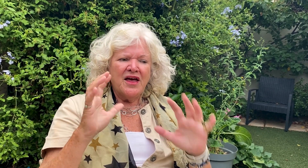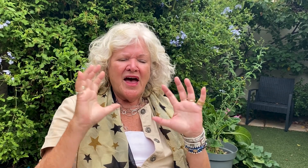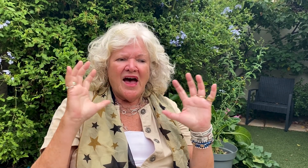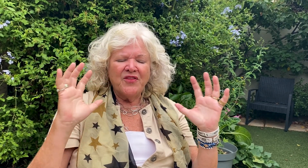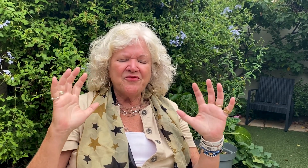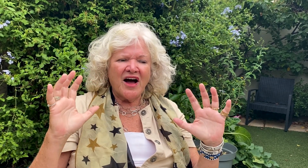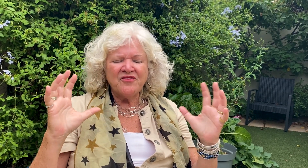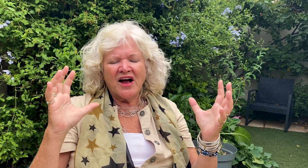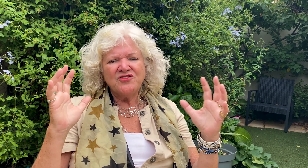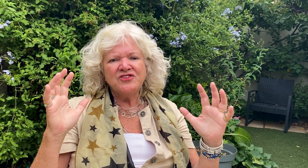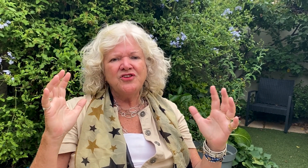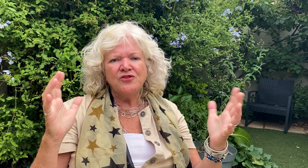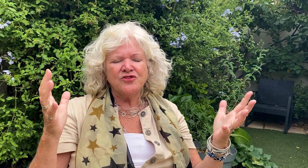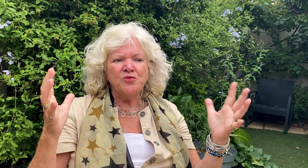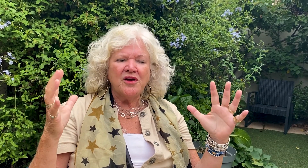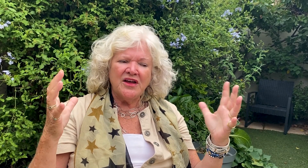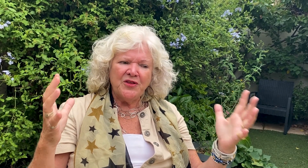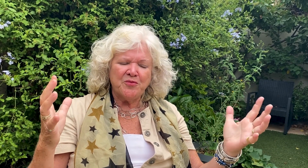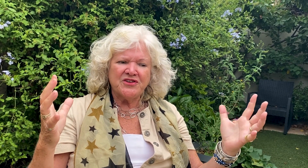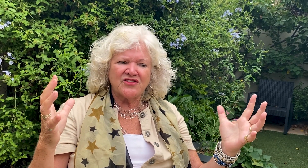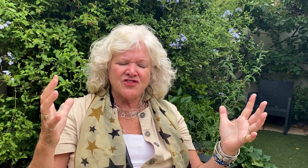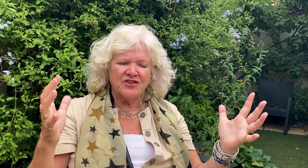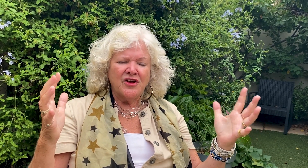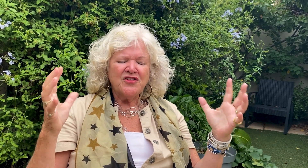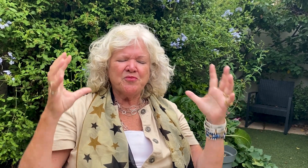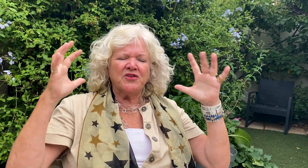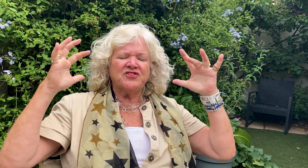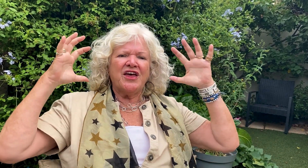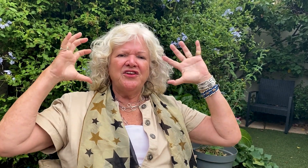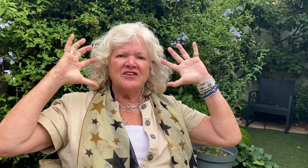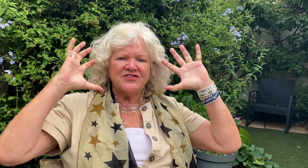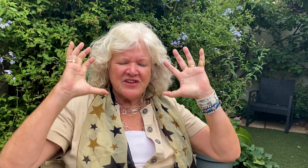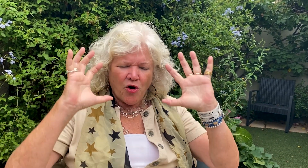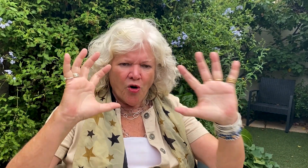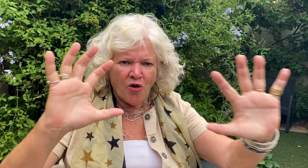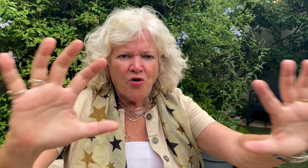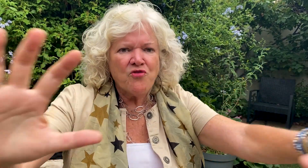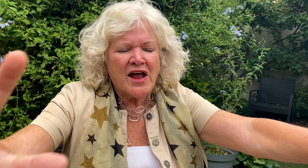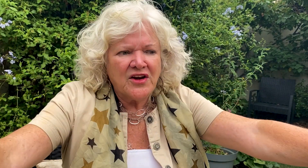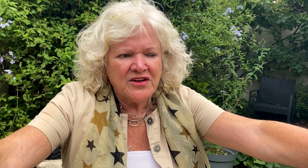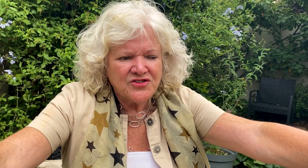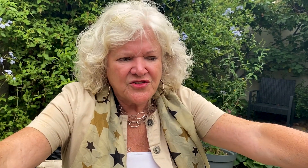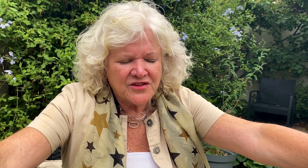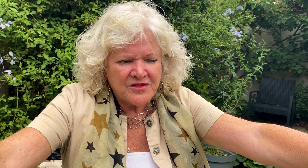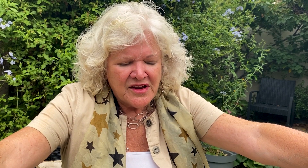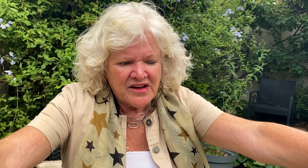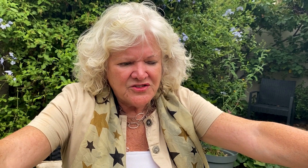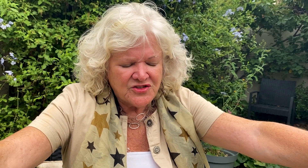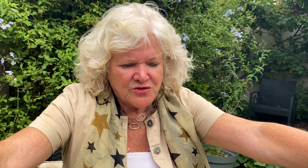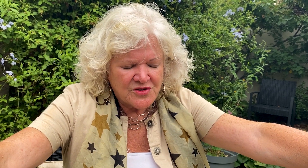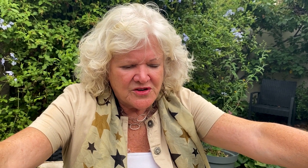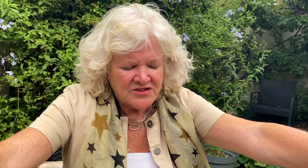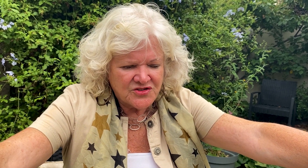everyone. And the 500 youth who were in the production spontaneously all ran into the